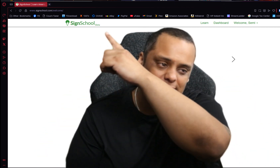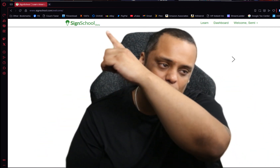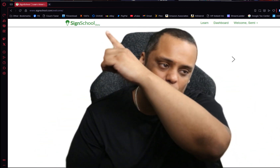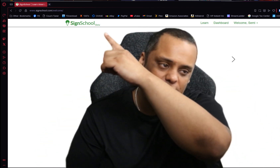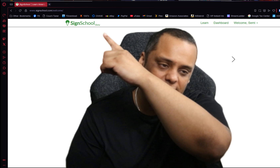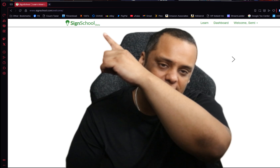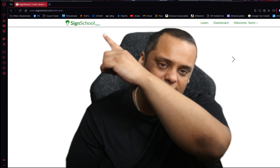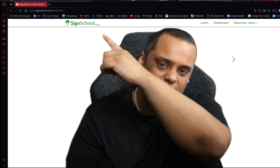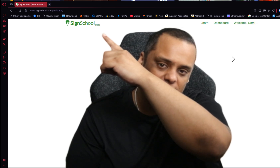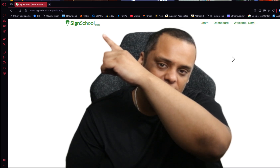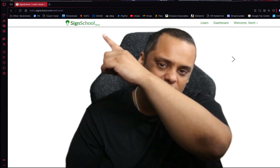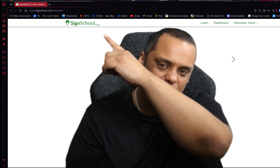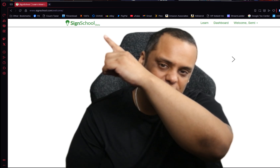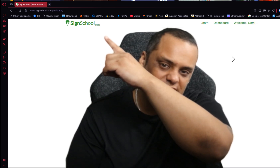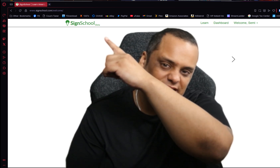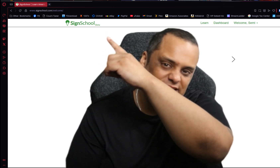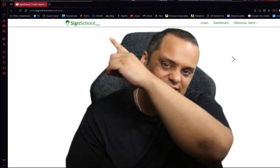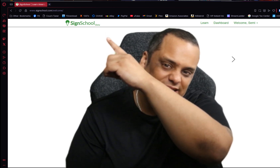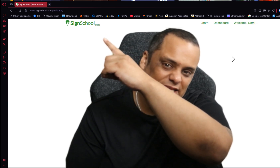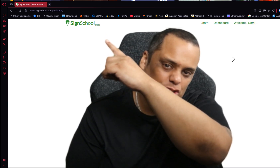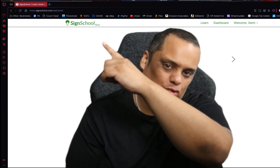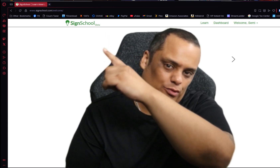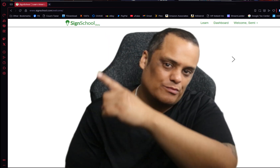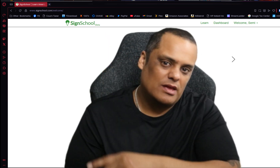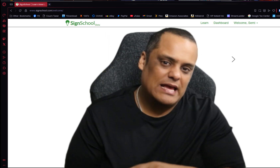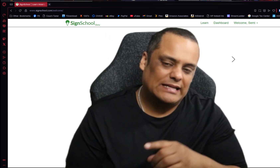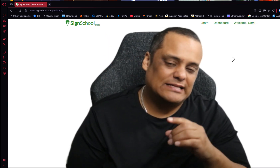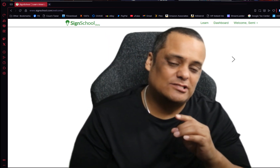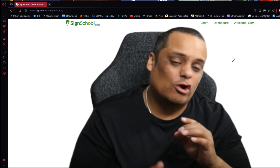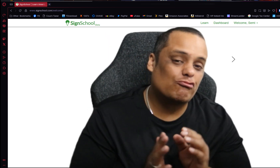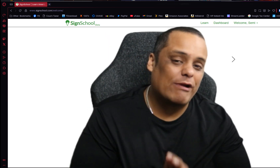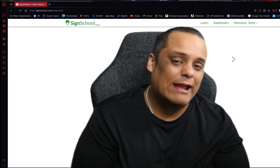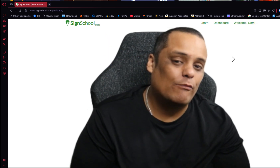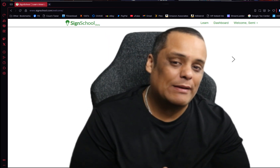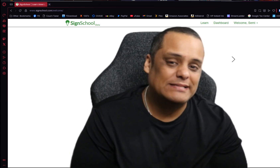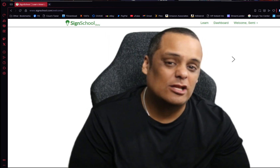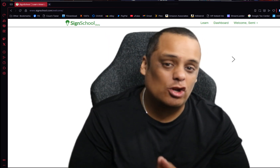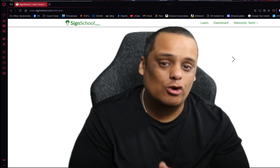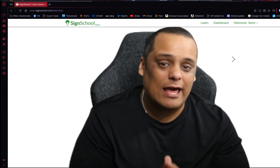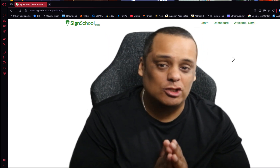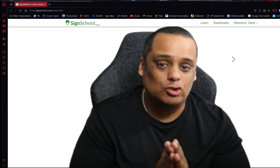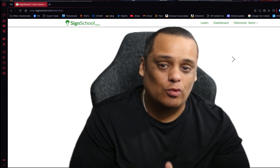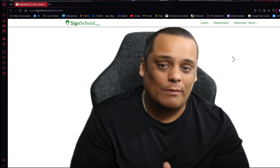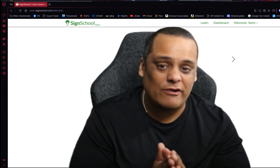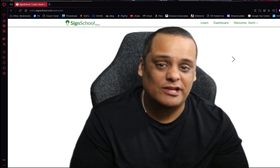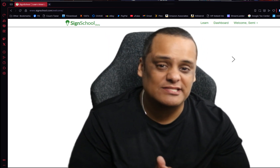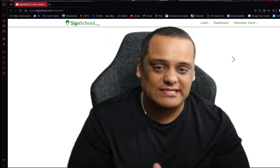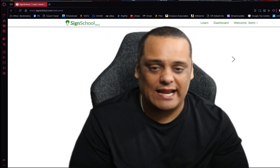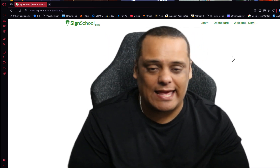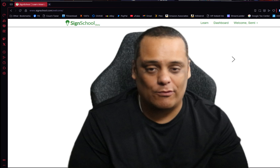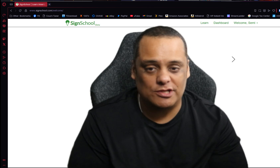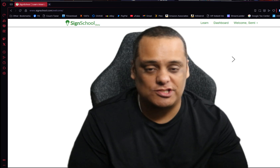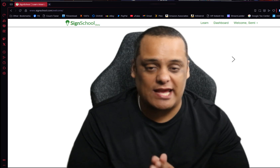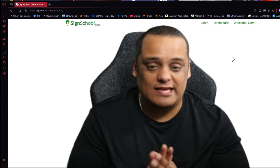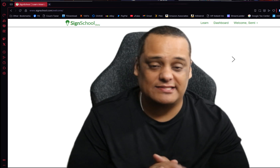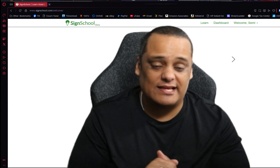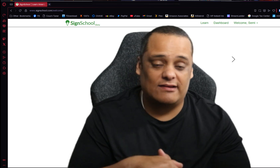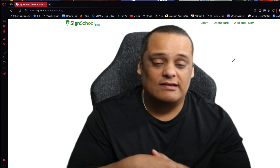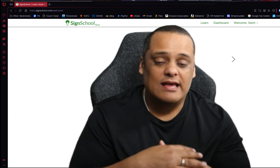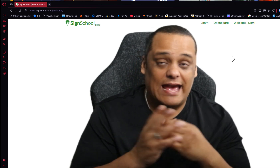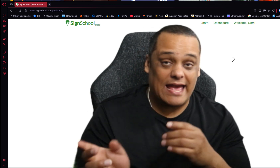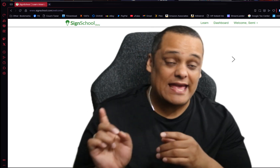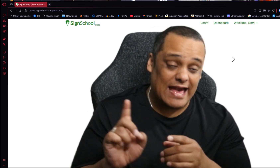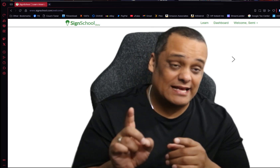on the top corner right there, you see it says Sign School. This is a great website to learn how to do American Sign Language,